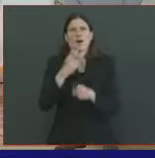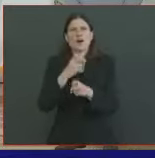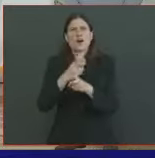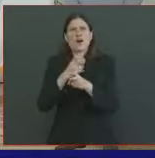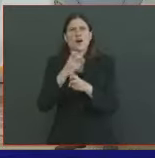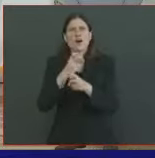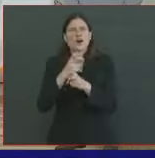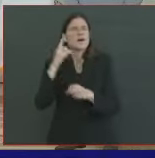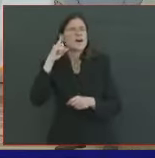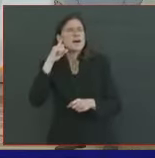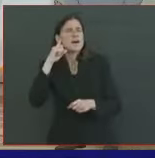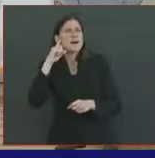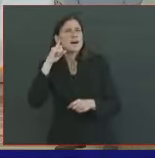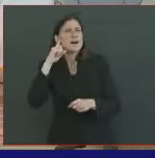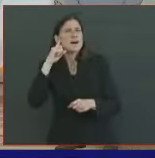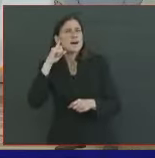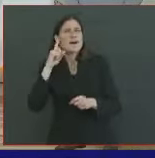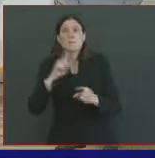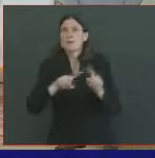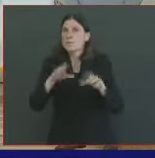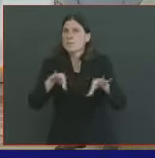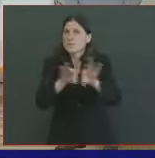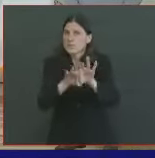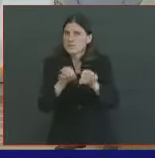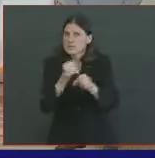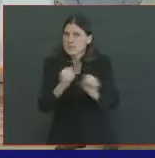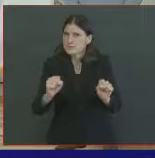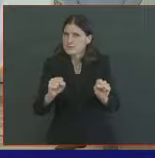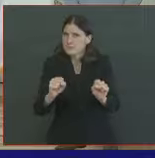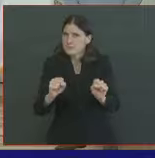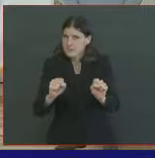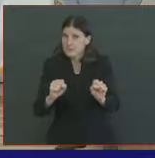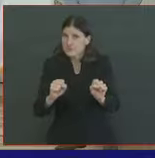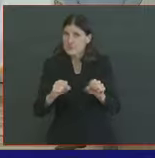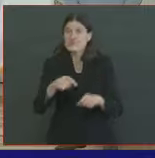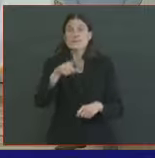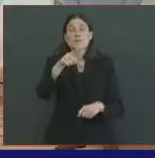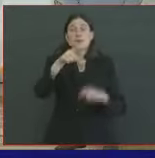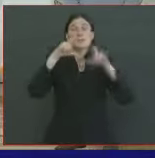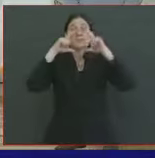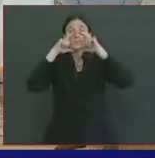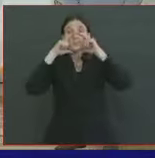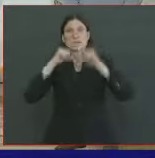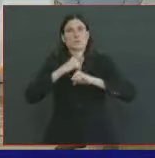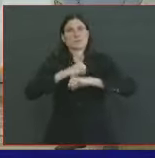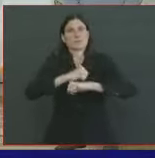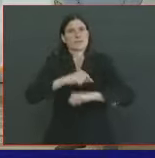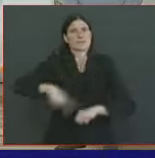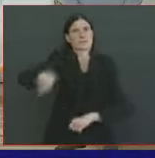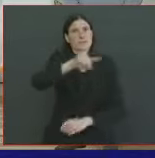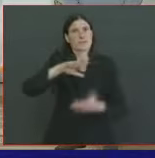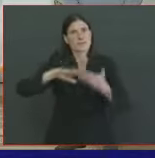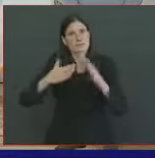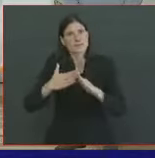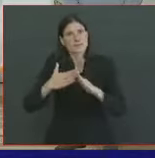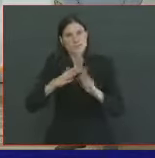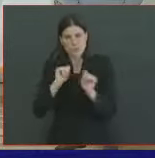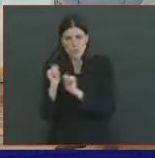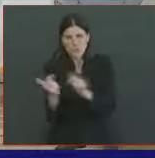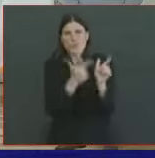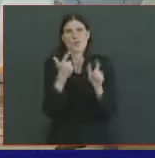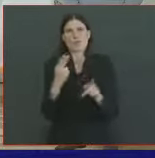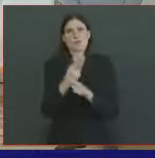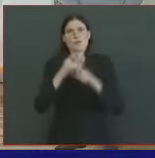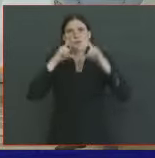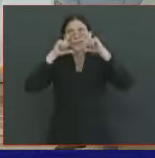wear this mask to protect you from me. Because here's the problem. Sometimes people are carrying the COVID-19